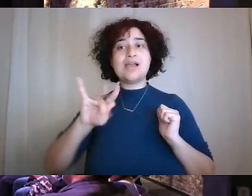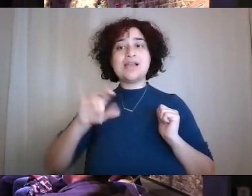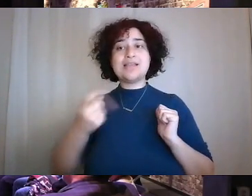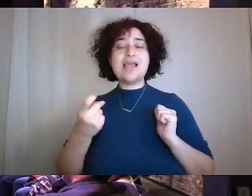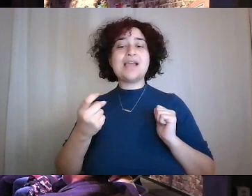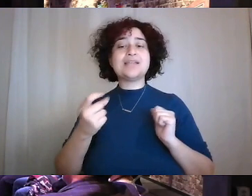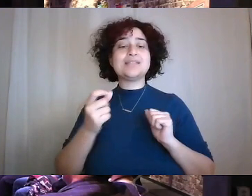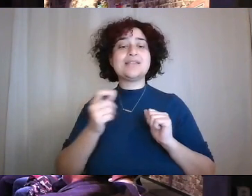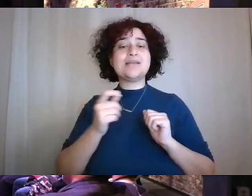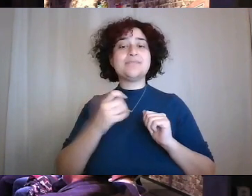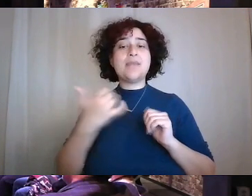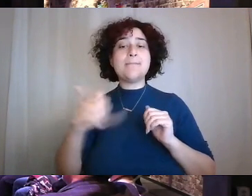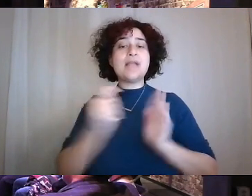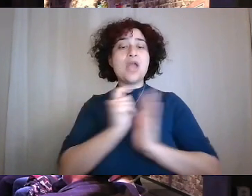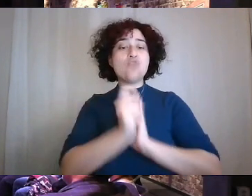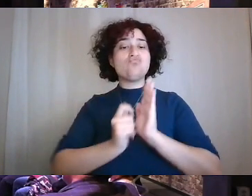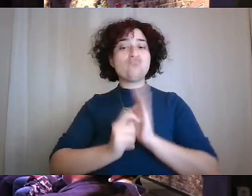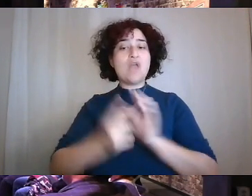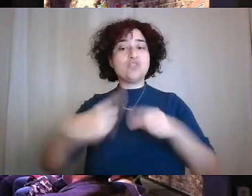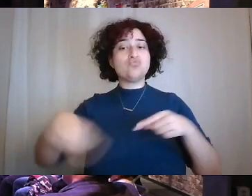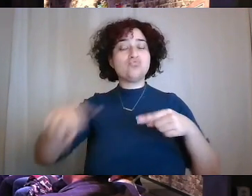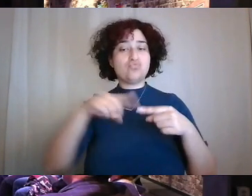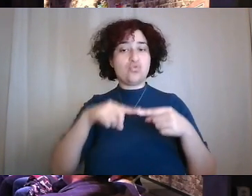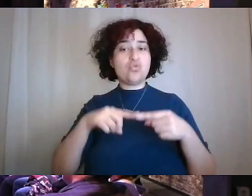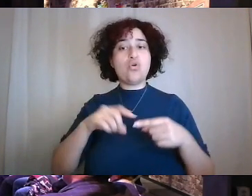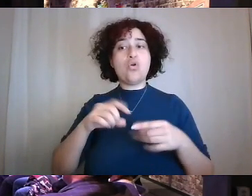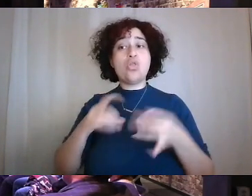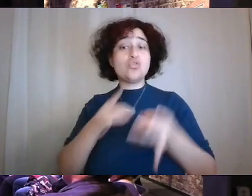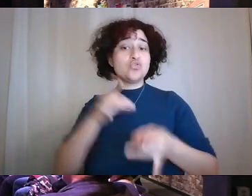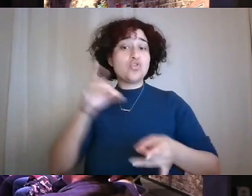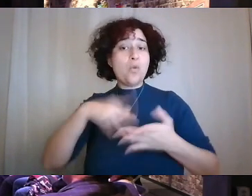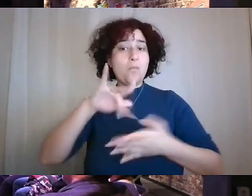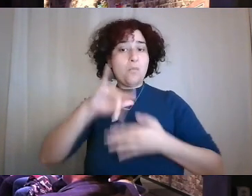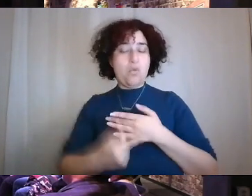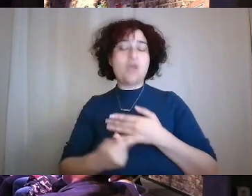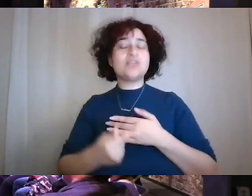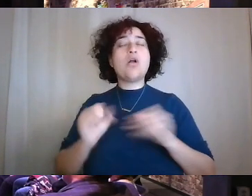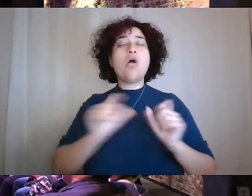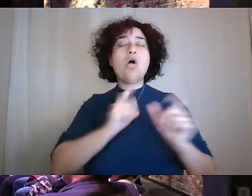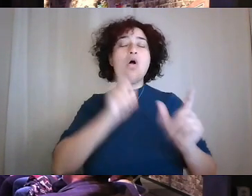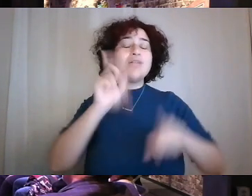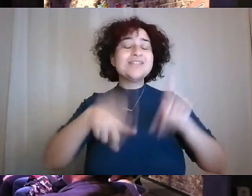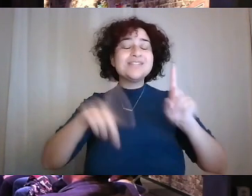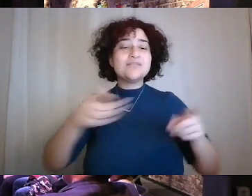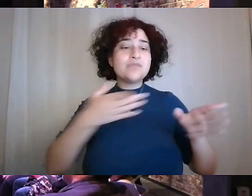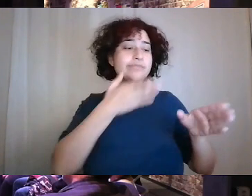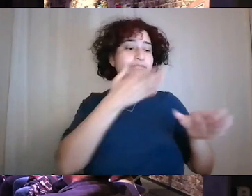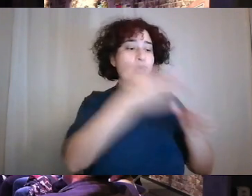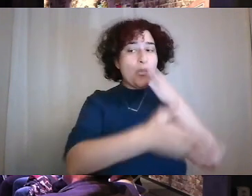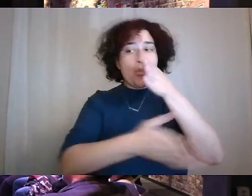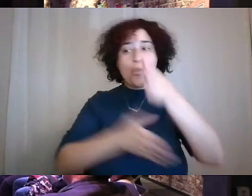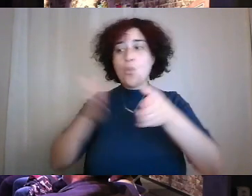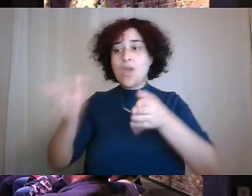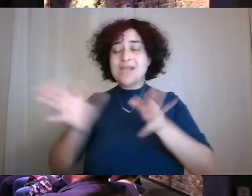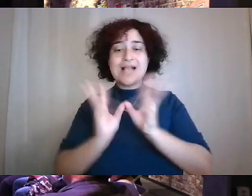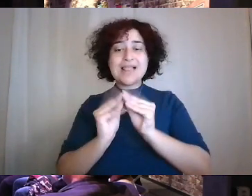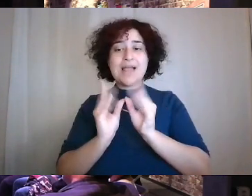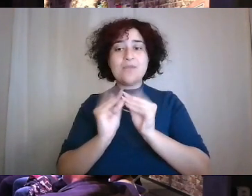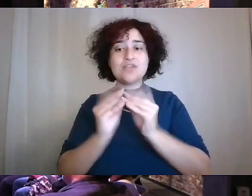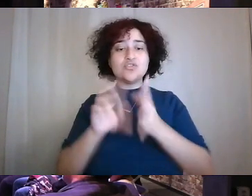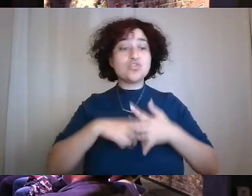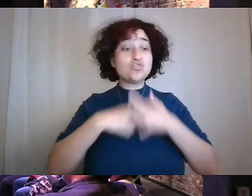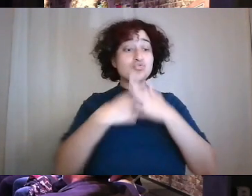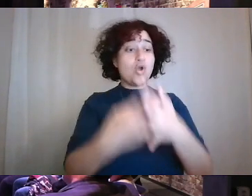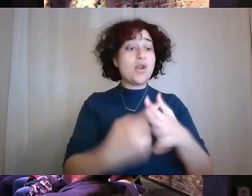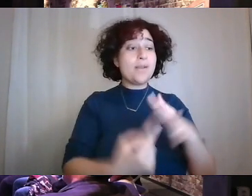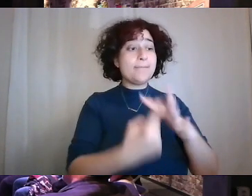Soul Project, launched by Jacob Padron, all of these ways in which collaborations are being formed. I want to shift